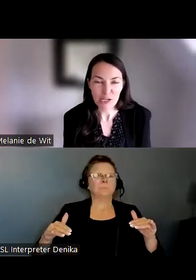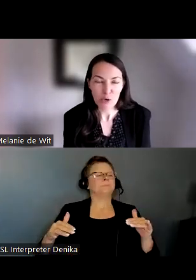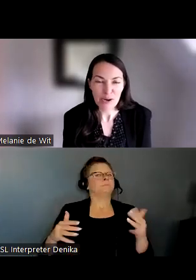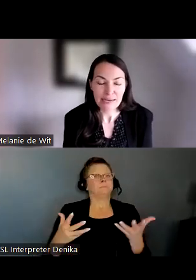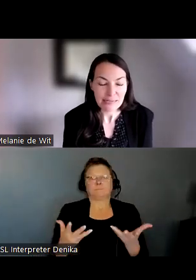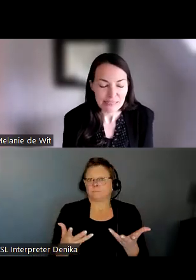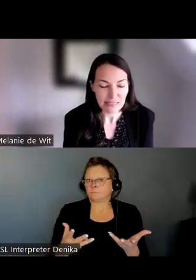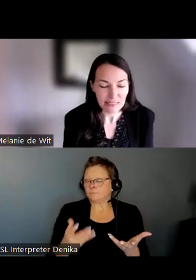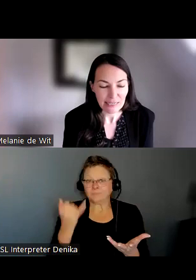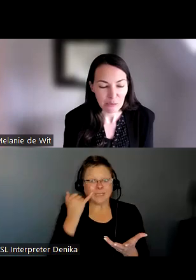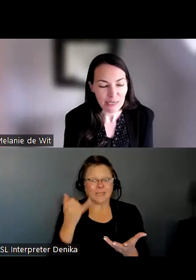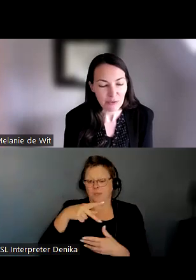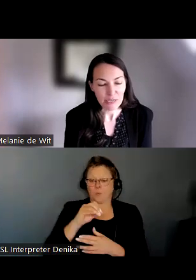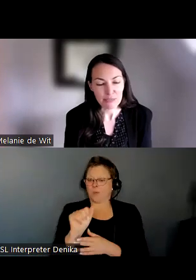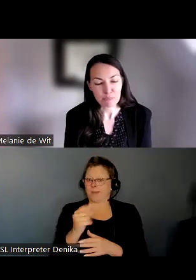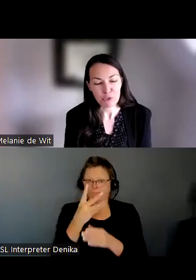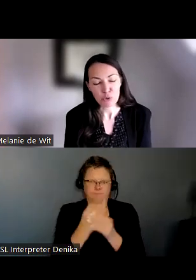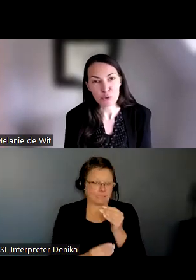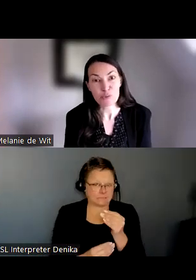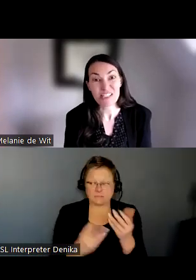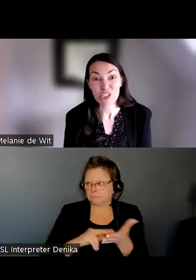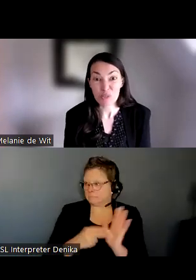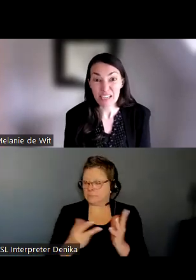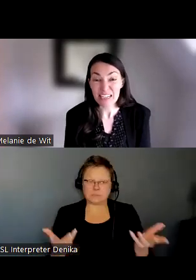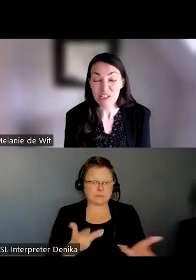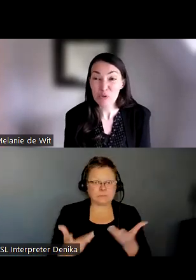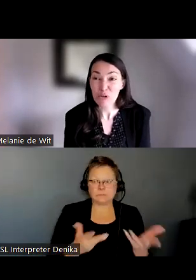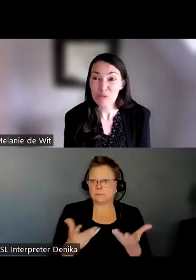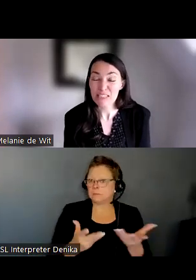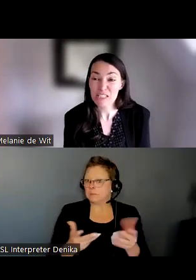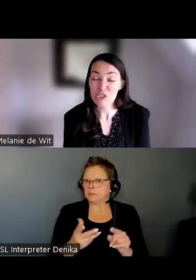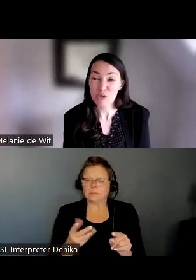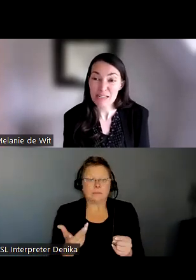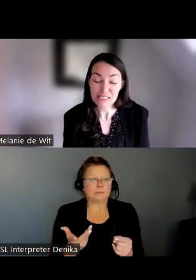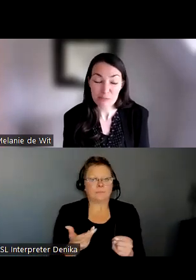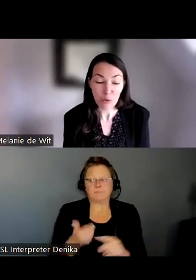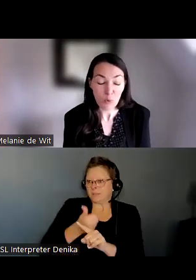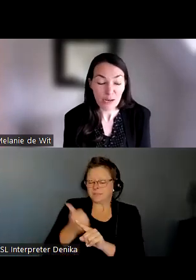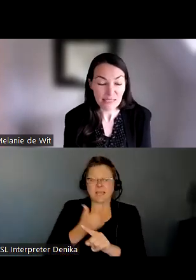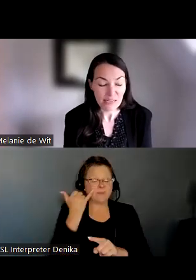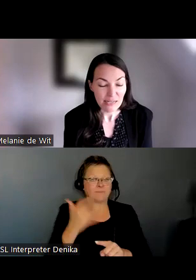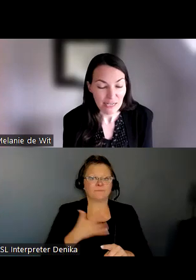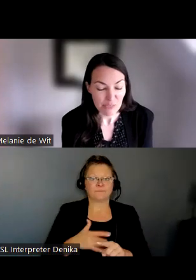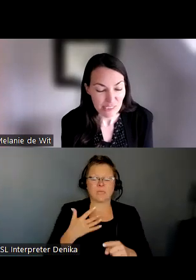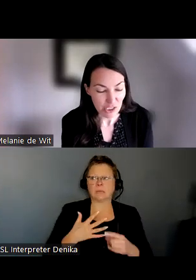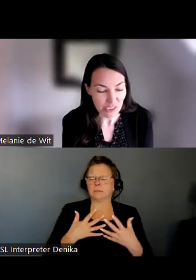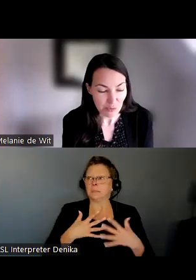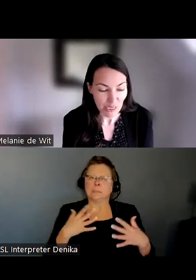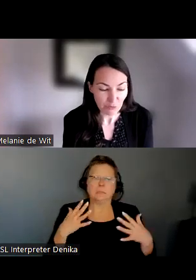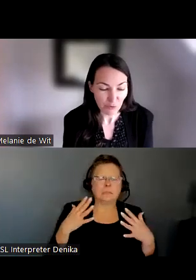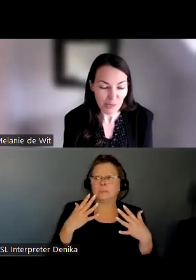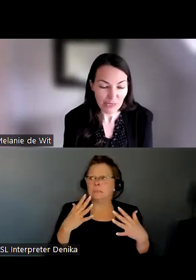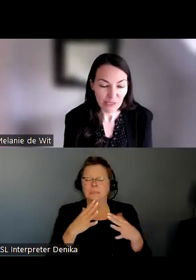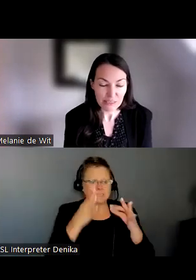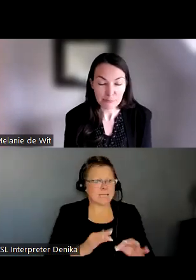no POA singling anyone out, who disagree and who are really distressed about what decisions to